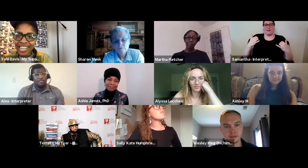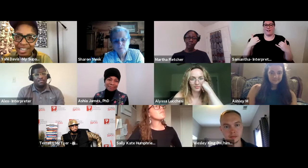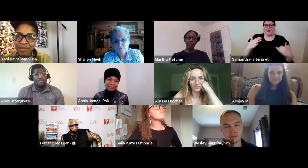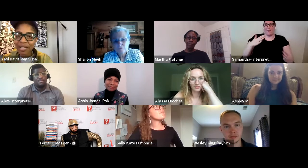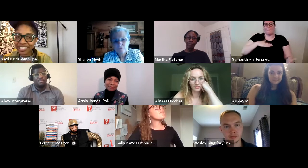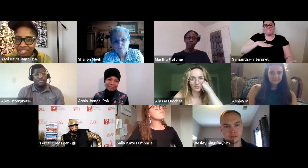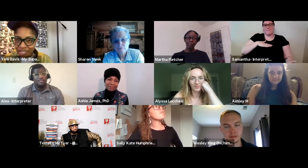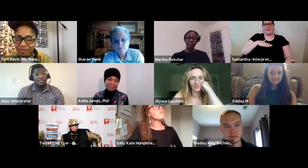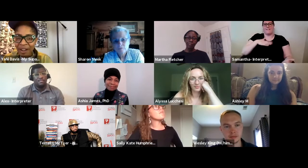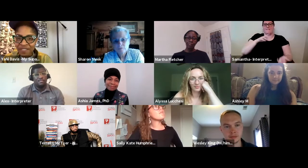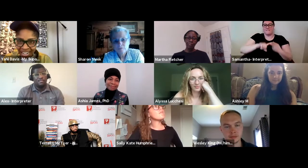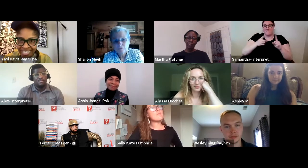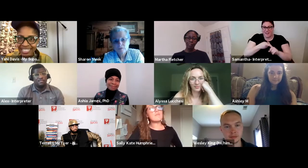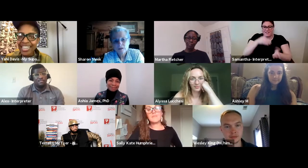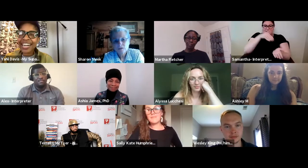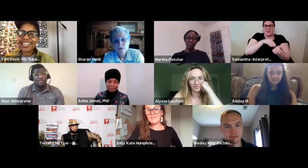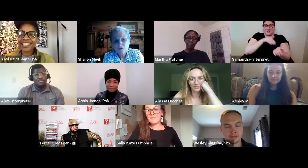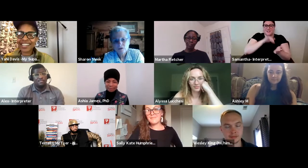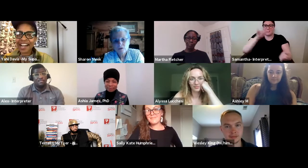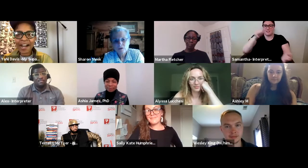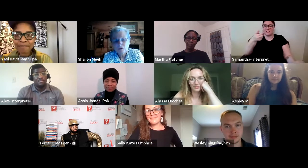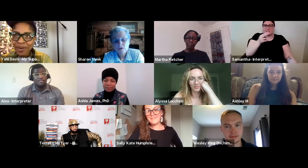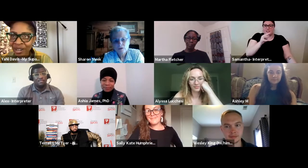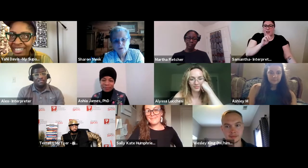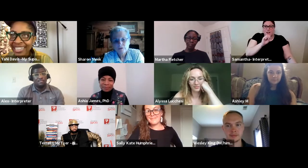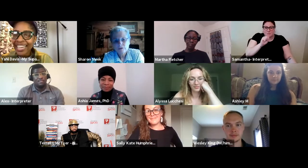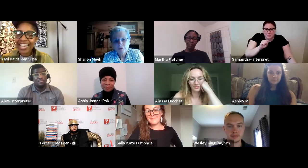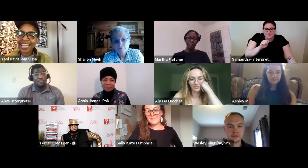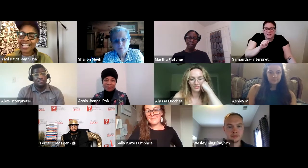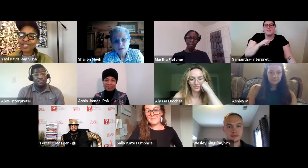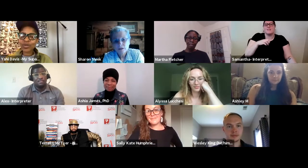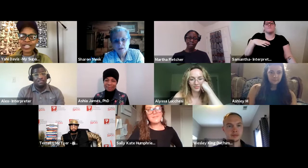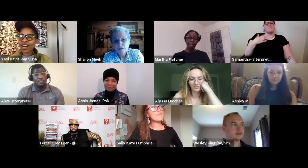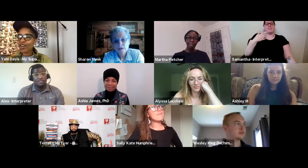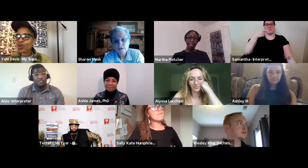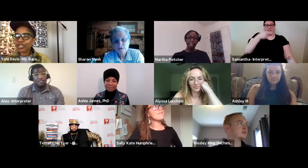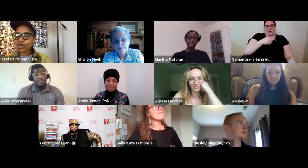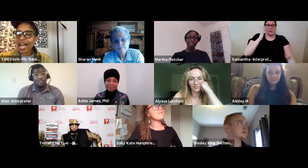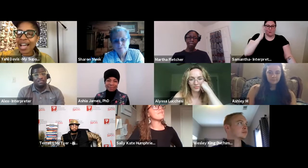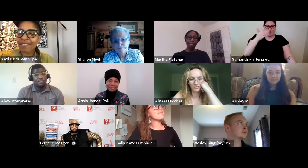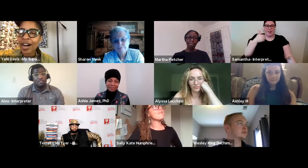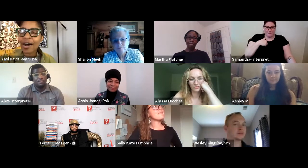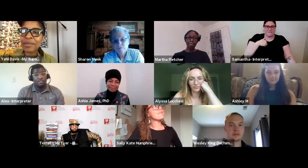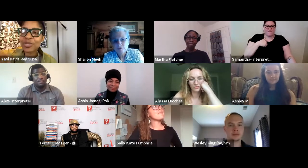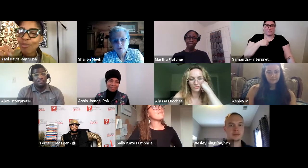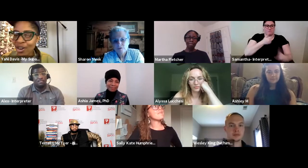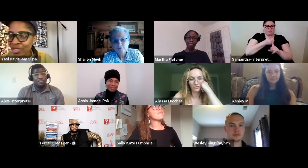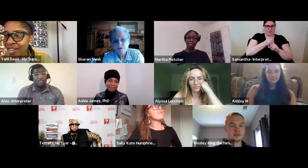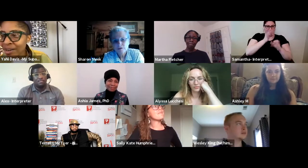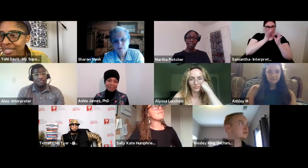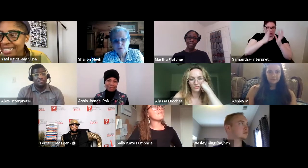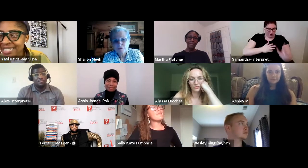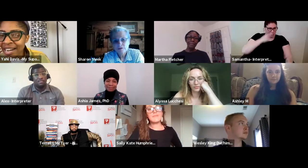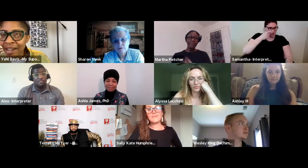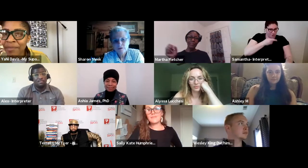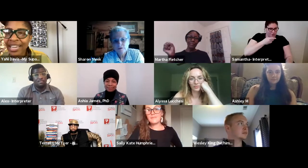Dr. James, my teacher, my friend, is going to hop on, and we are going to have Miss Martha